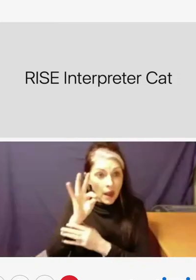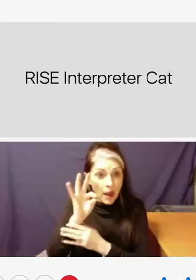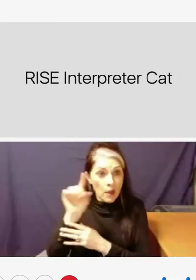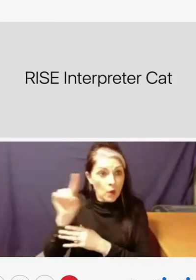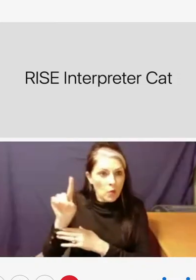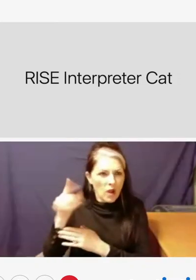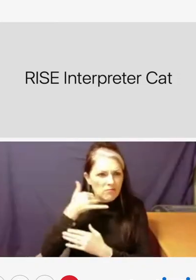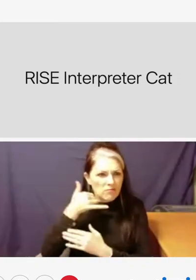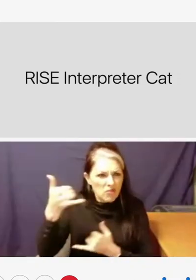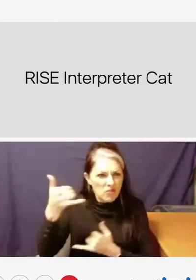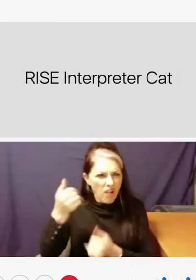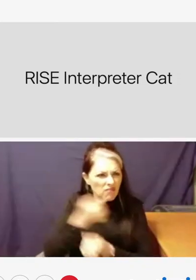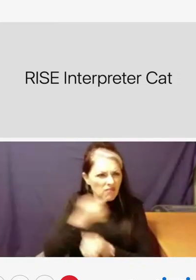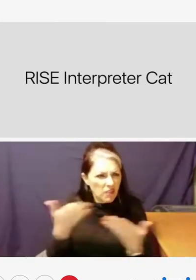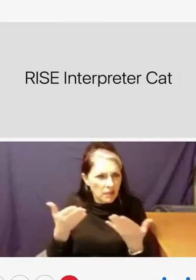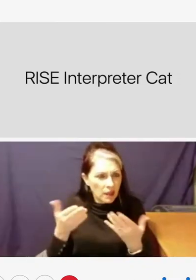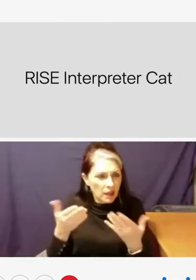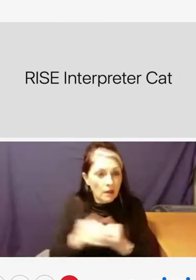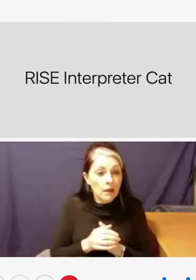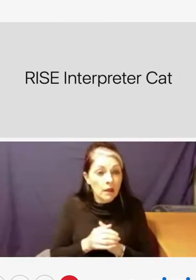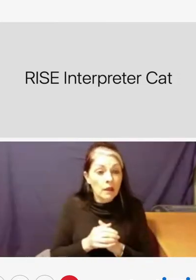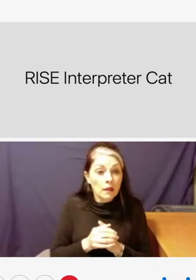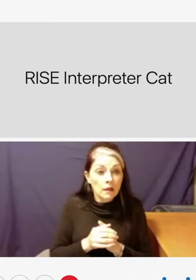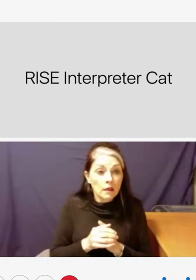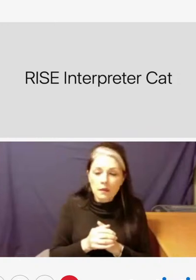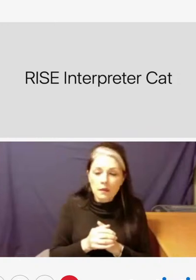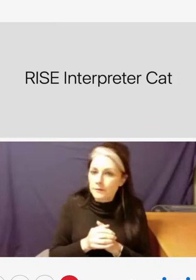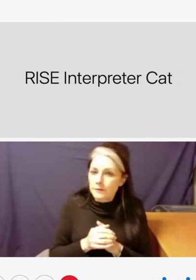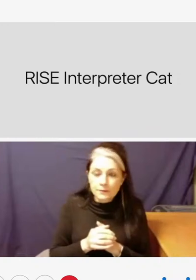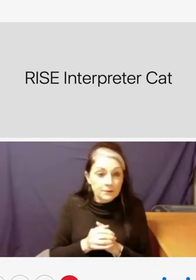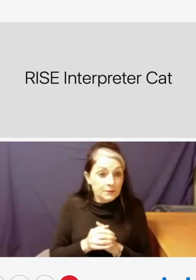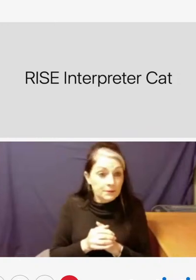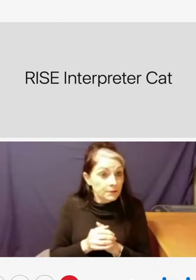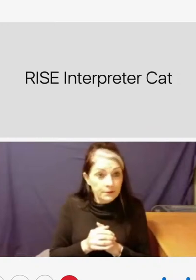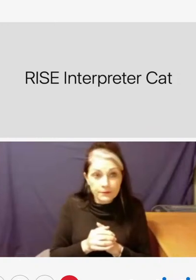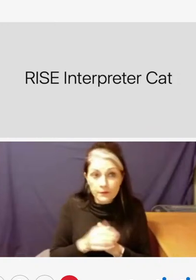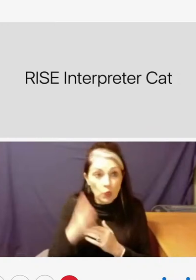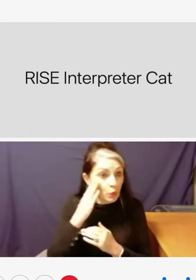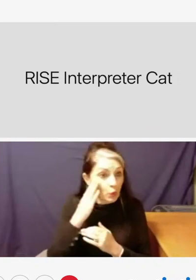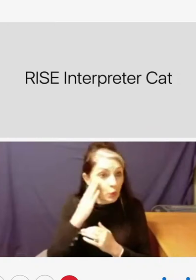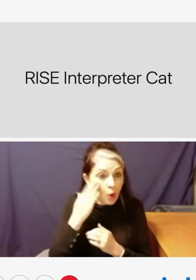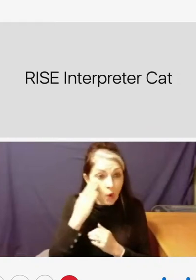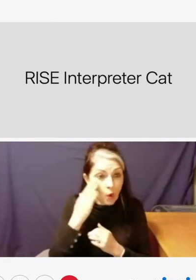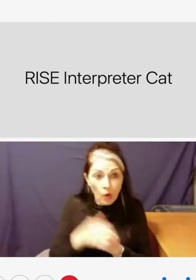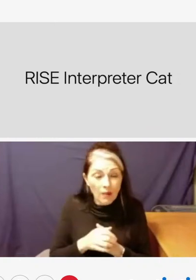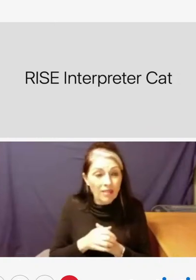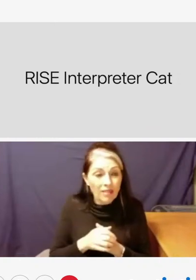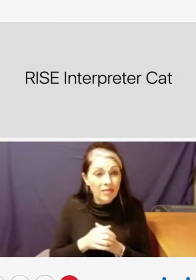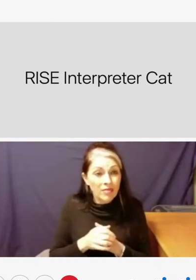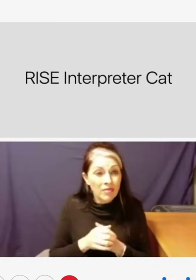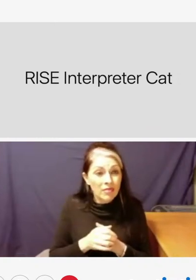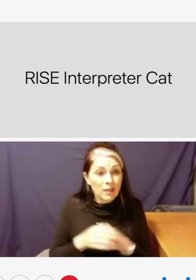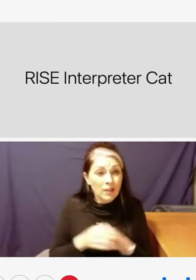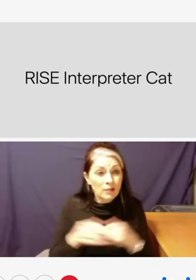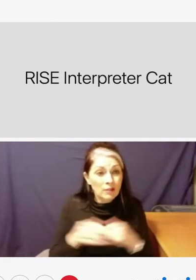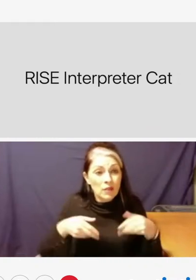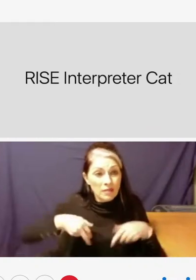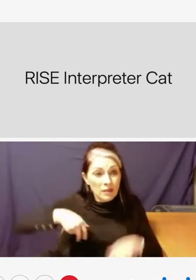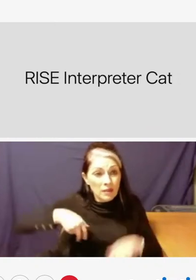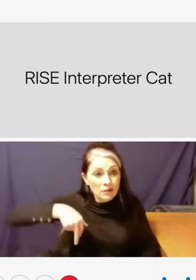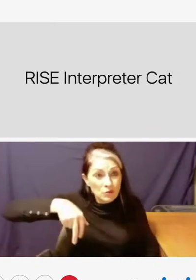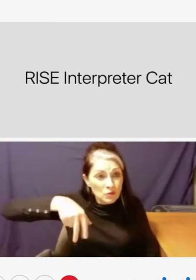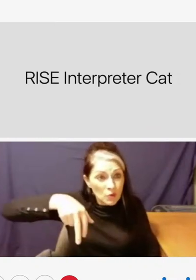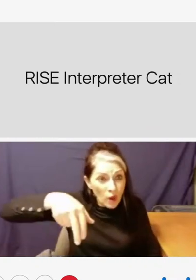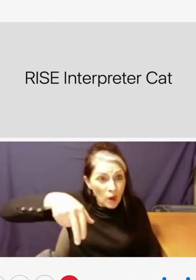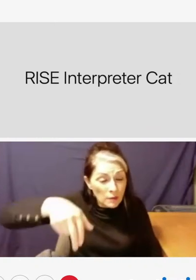um these you know there's there's a crosswalk there but as we know Rancho's a very busy street and